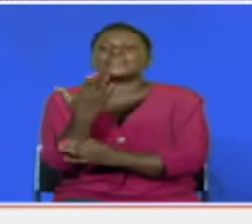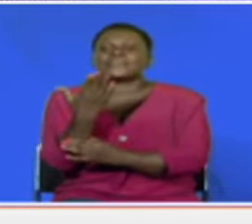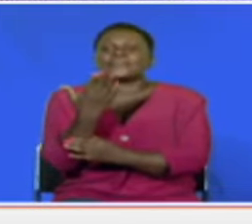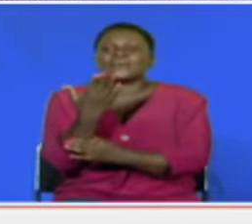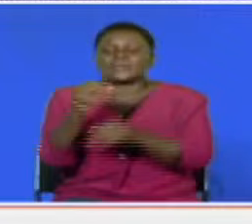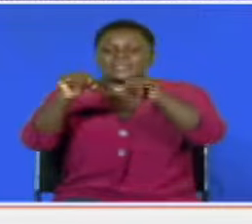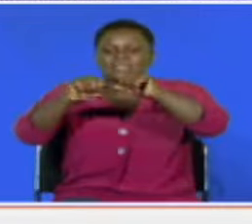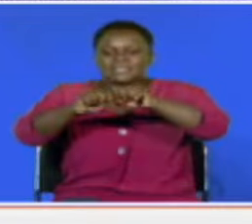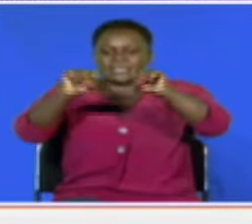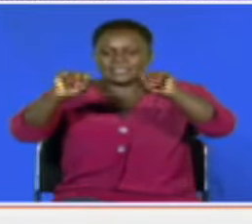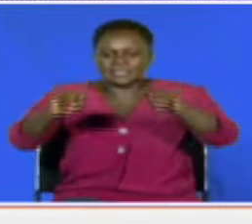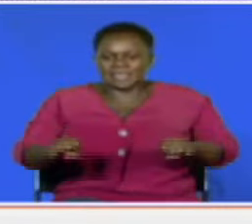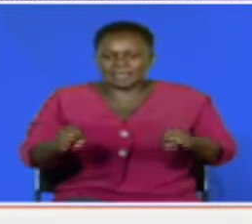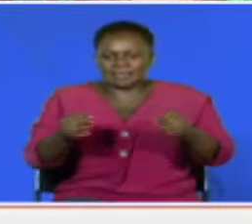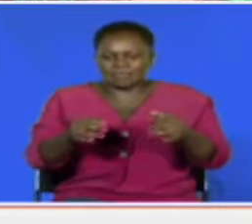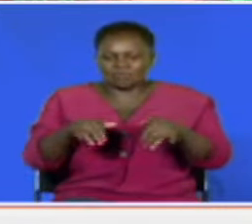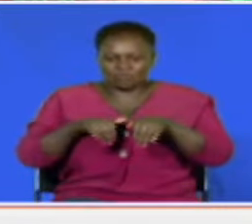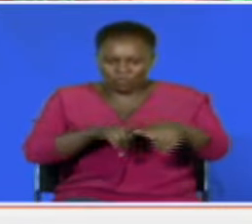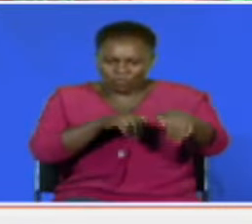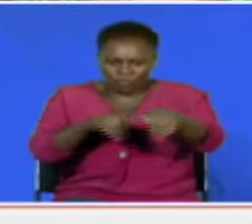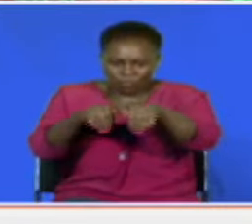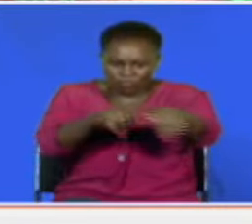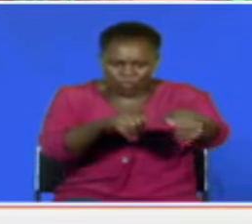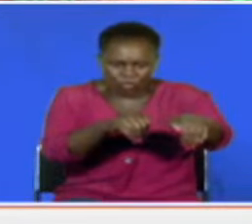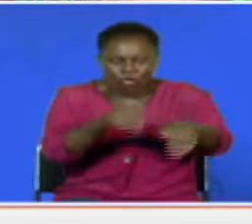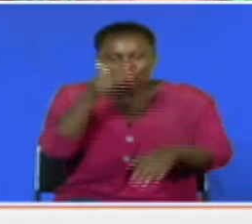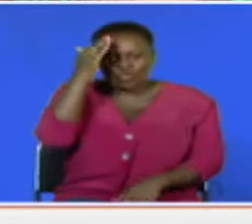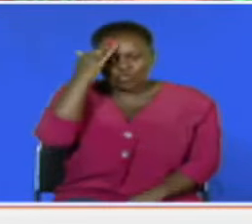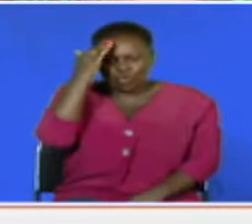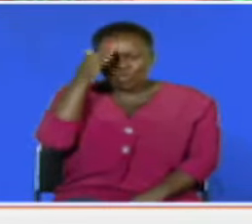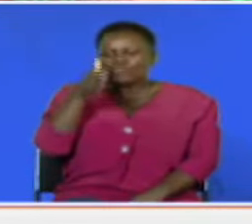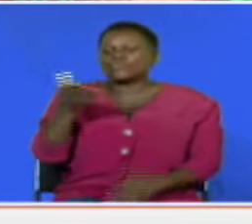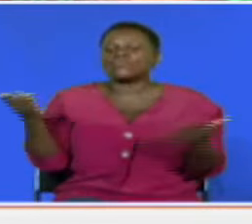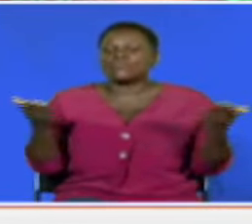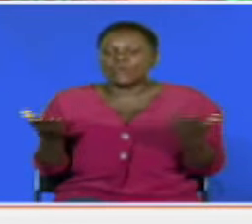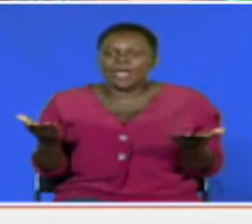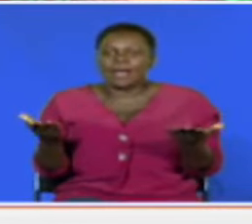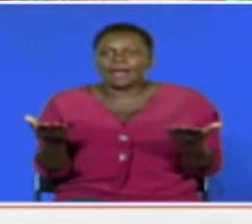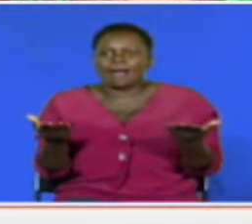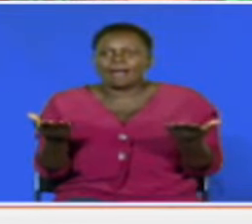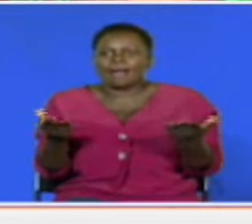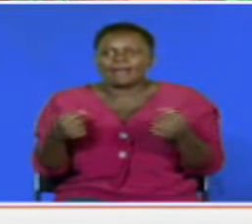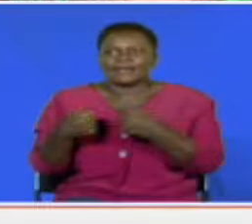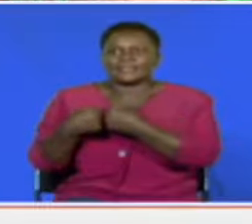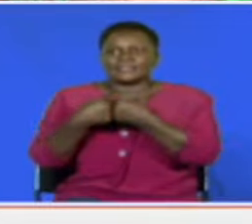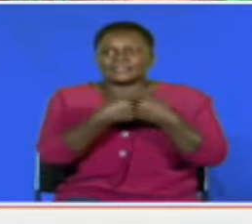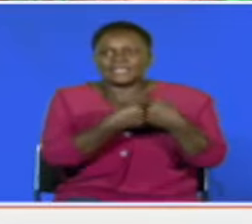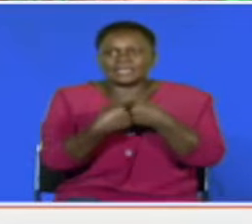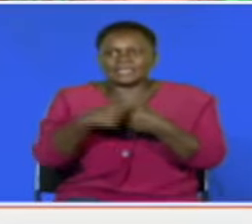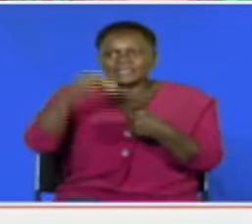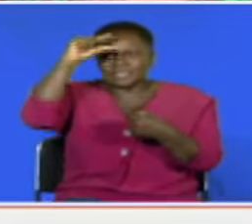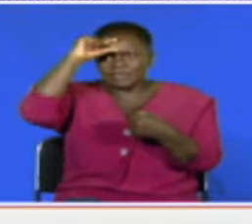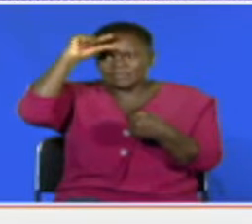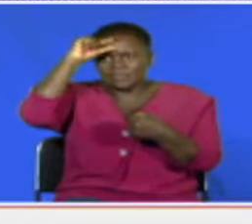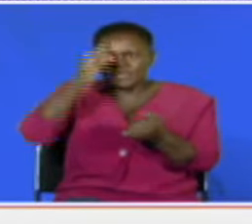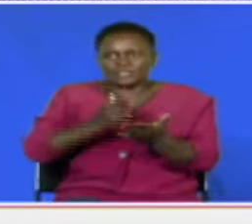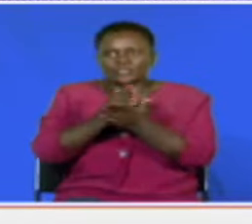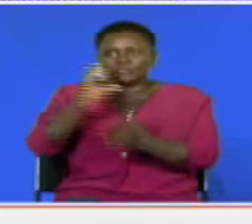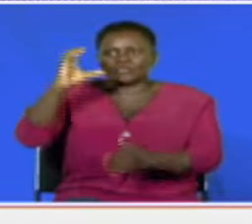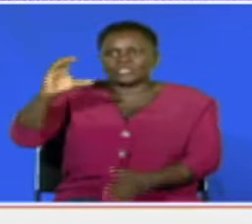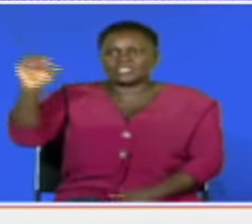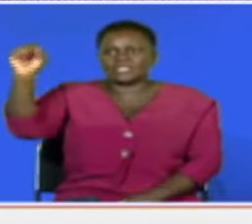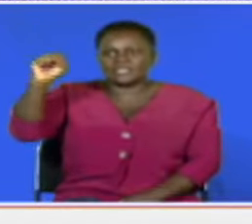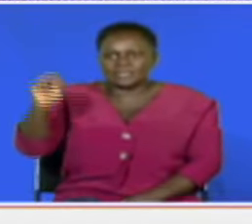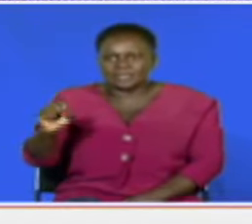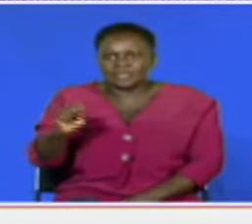a system that will now track you to know that where you are. Challenge to the government through the CS